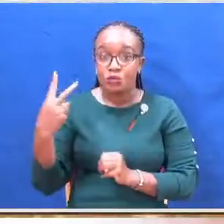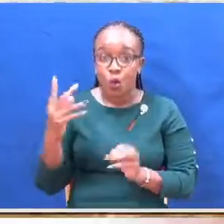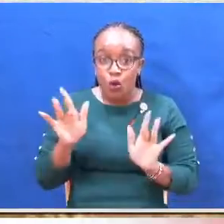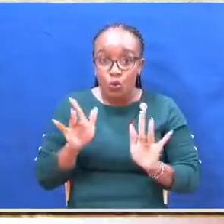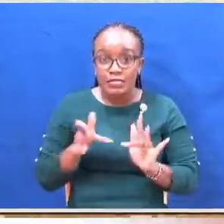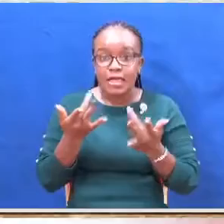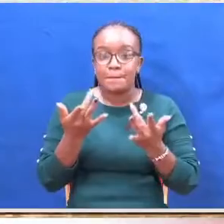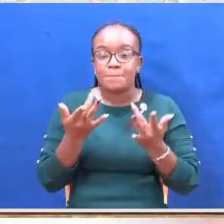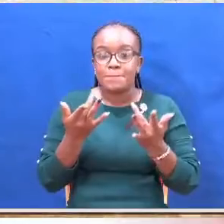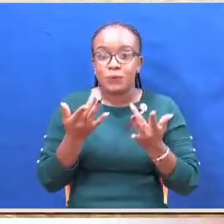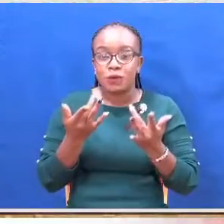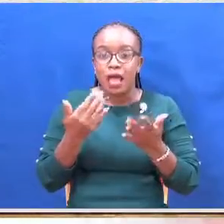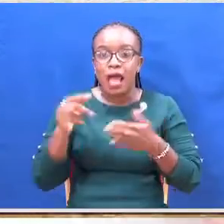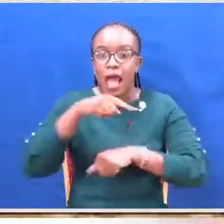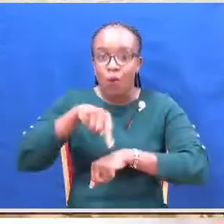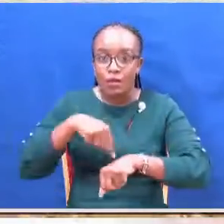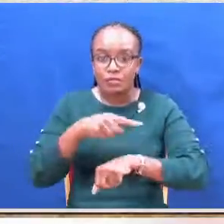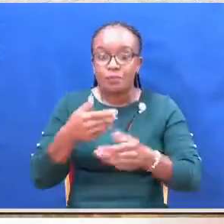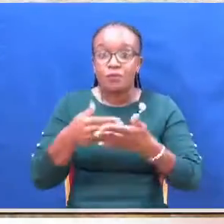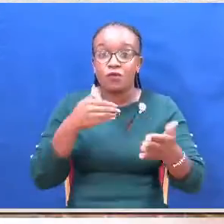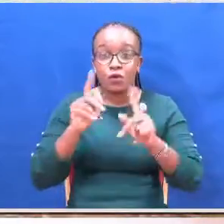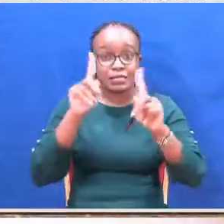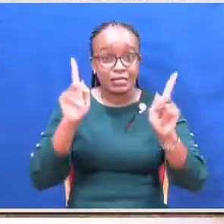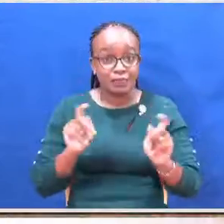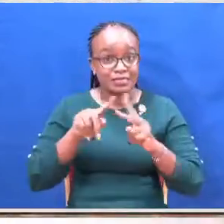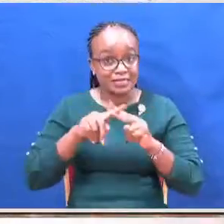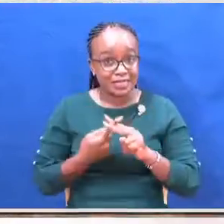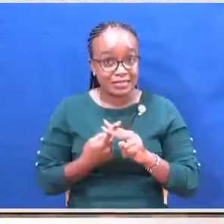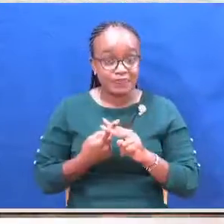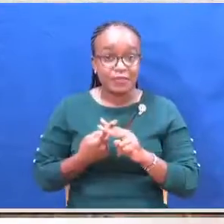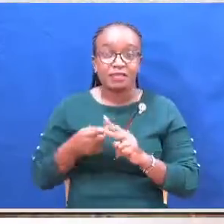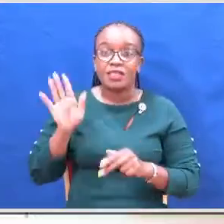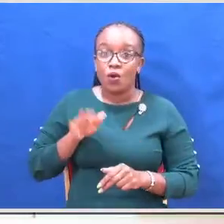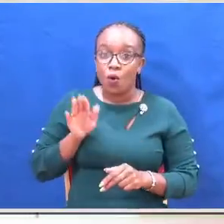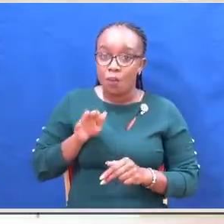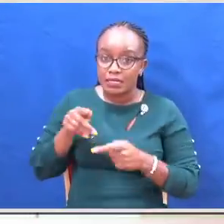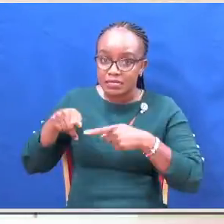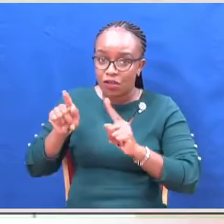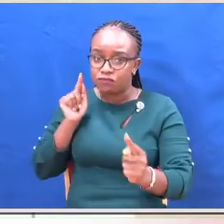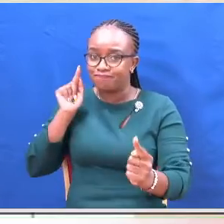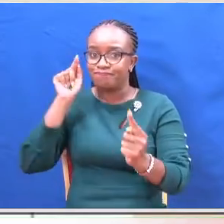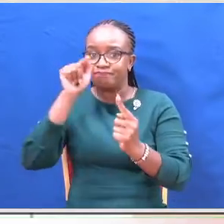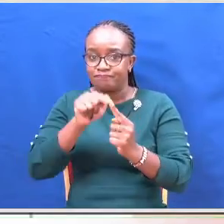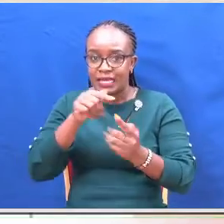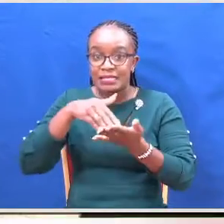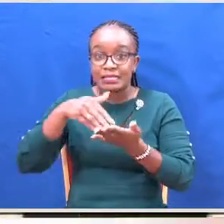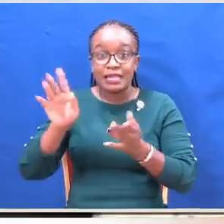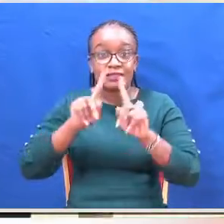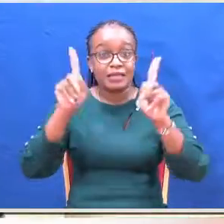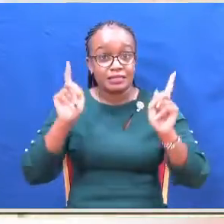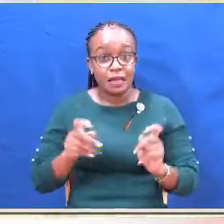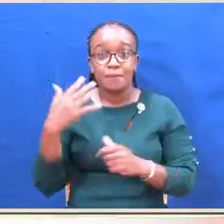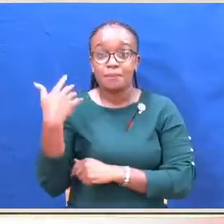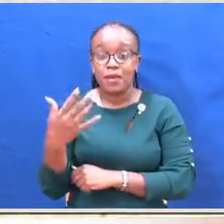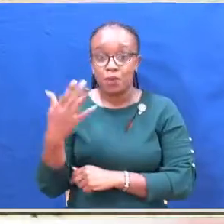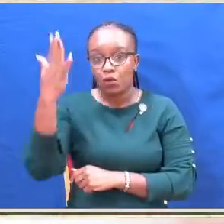hours before the exam started. It is reported that she intentionally posted the exam paper on Monday evening for the candidates